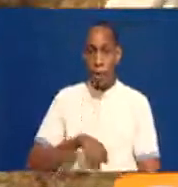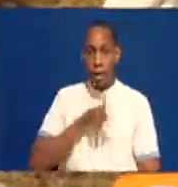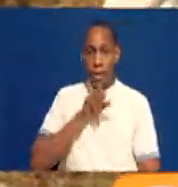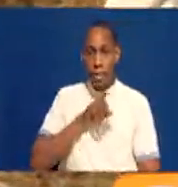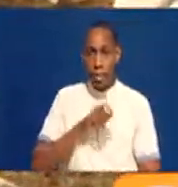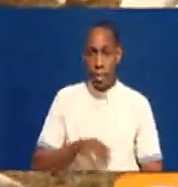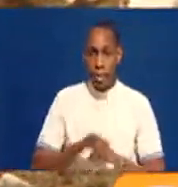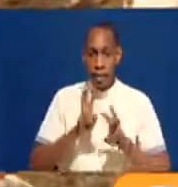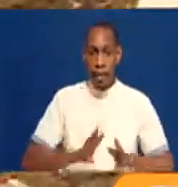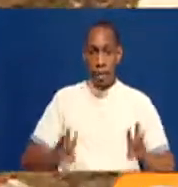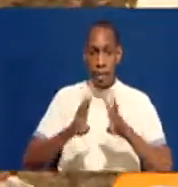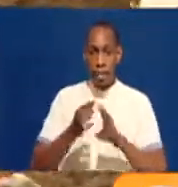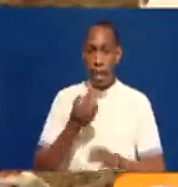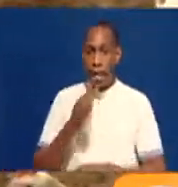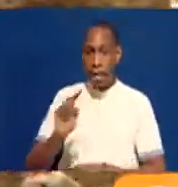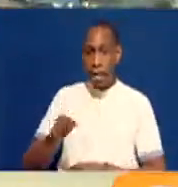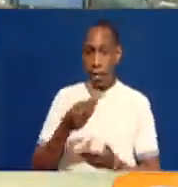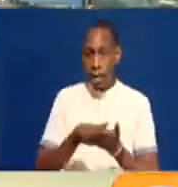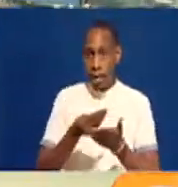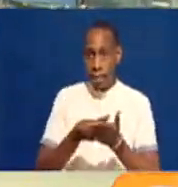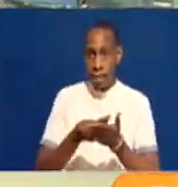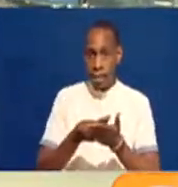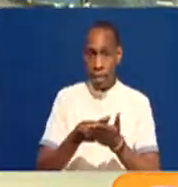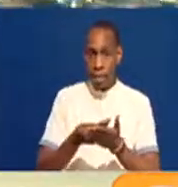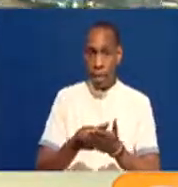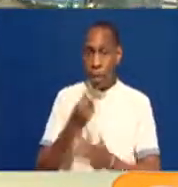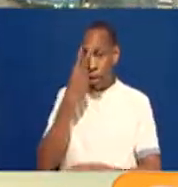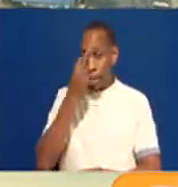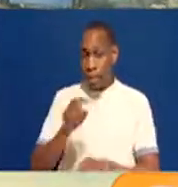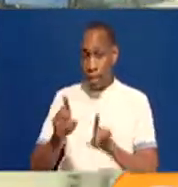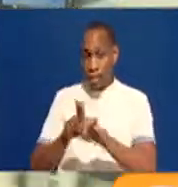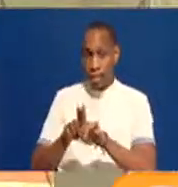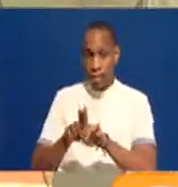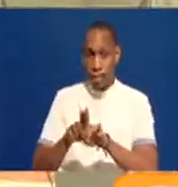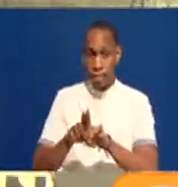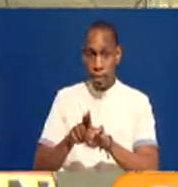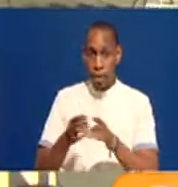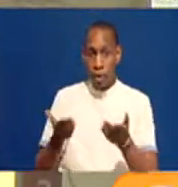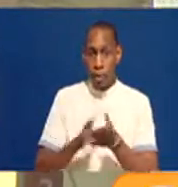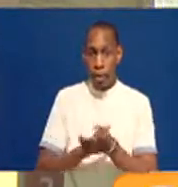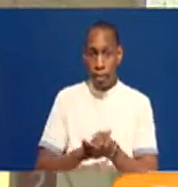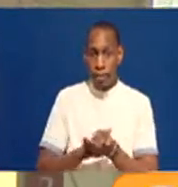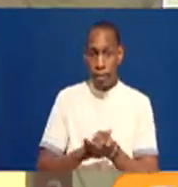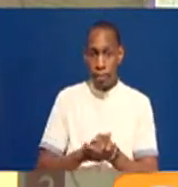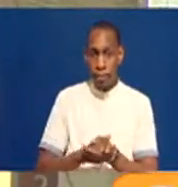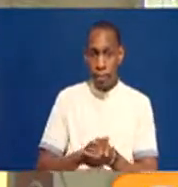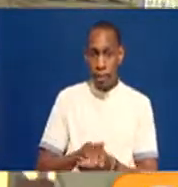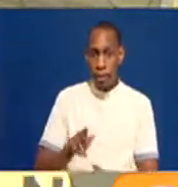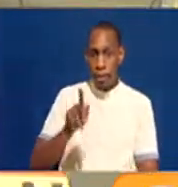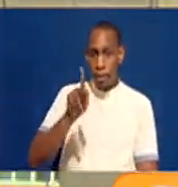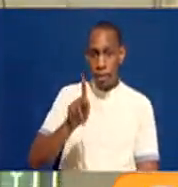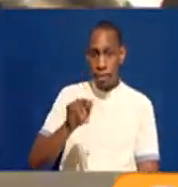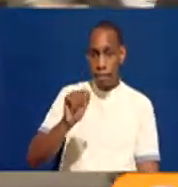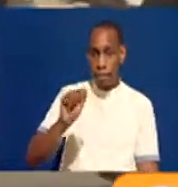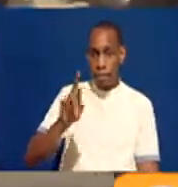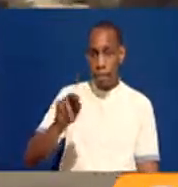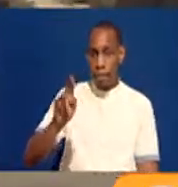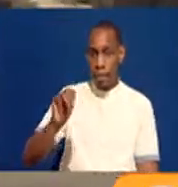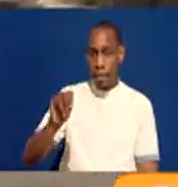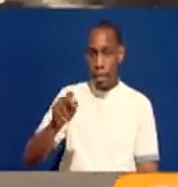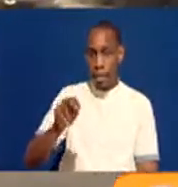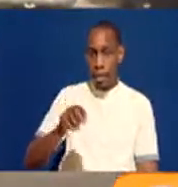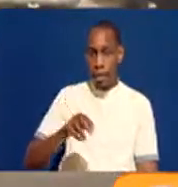broilers worth 100,000 shillings to Susan Kamau at the Kiserian Total petrol station,